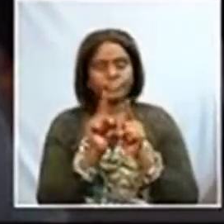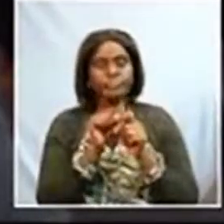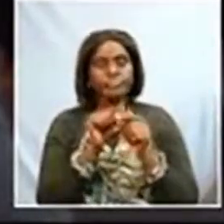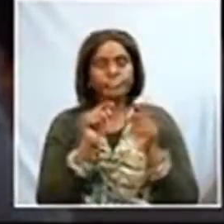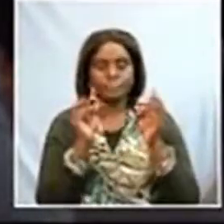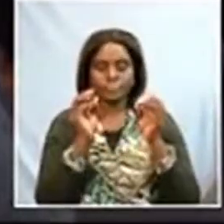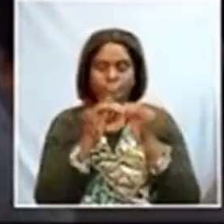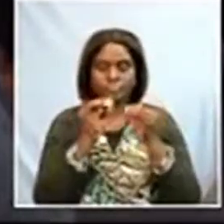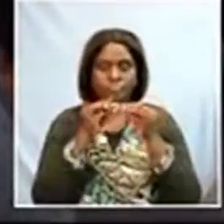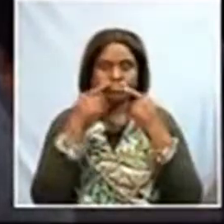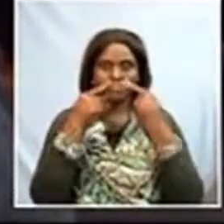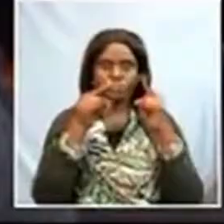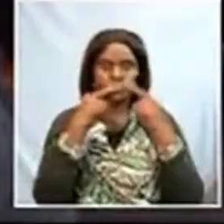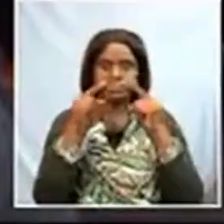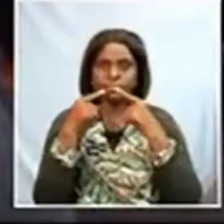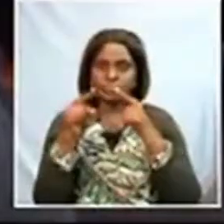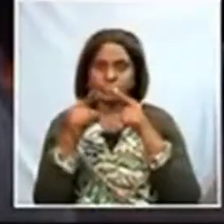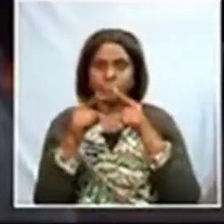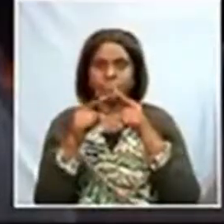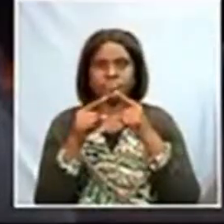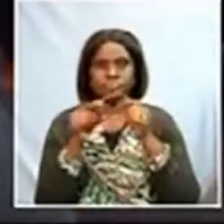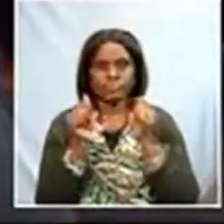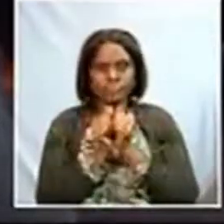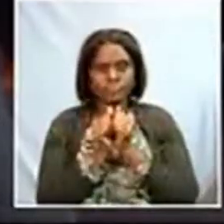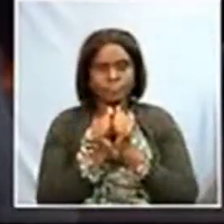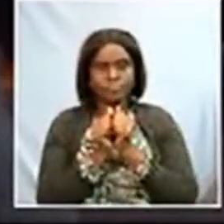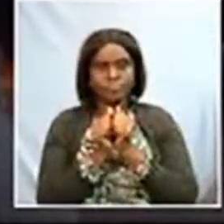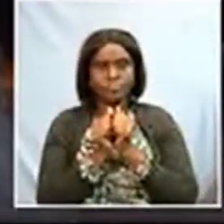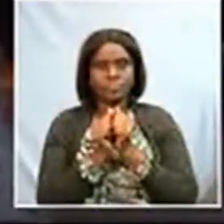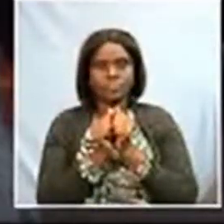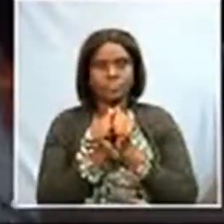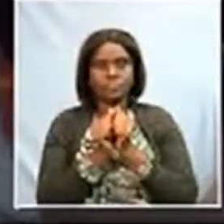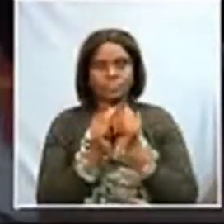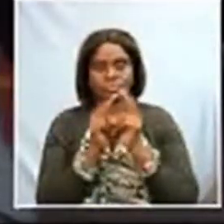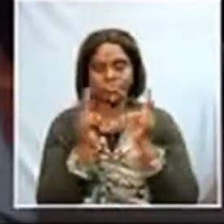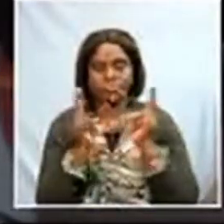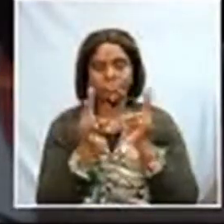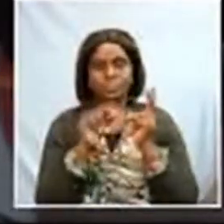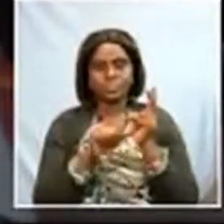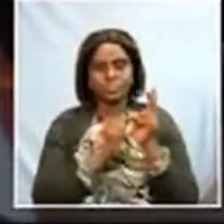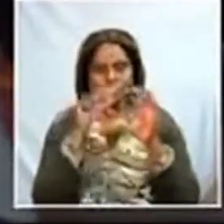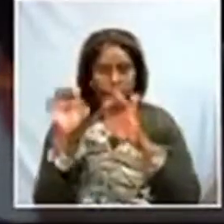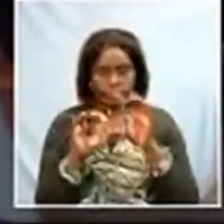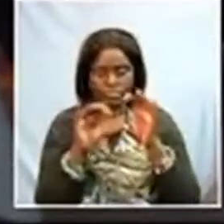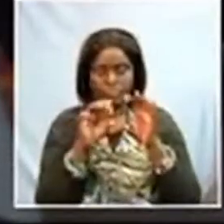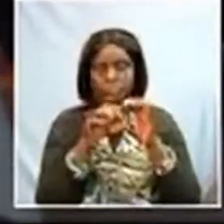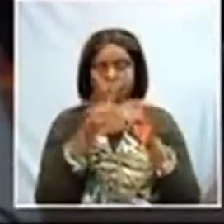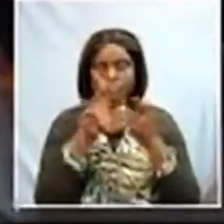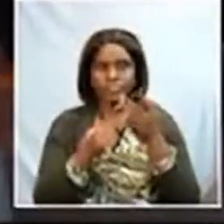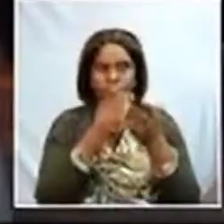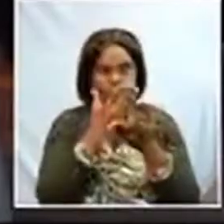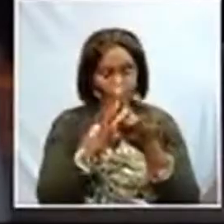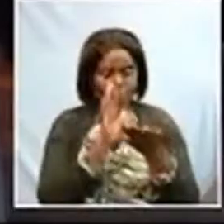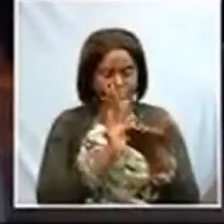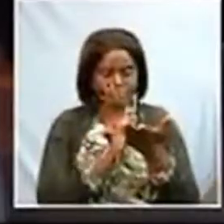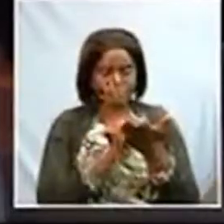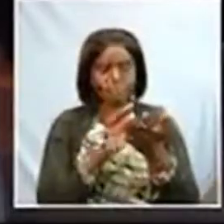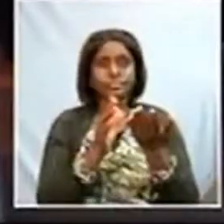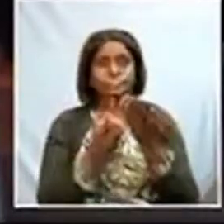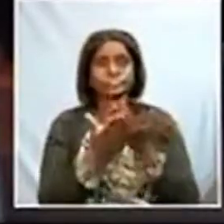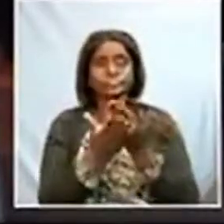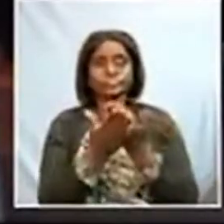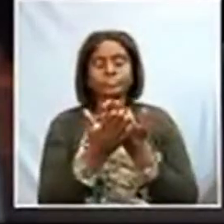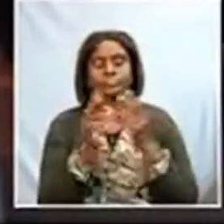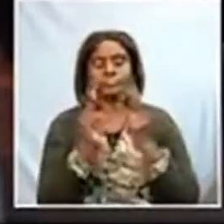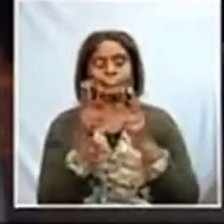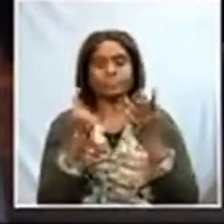demand notices. And sorry to say that we actually didn't, it was supposed to be part of the addendum.